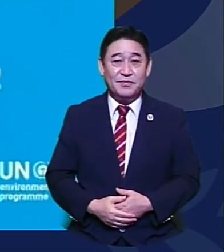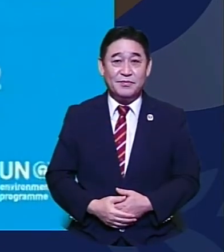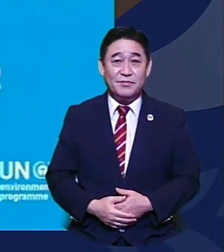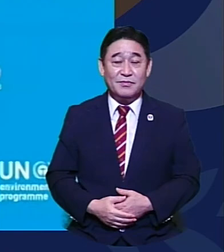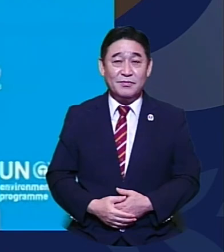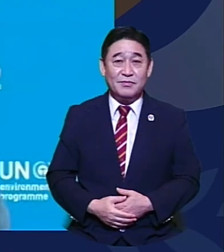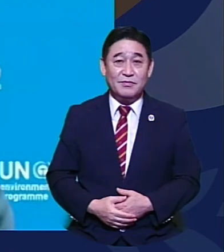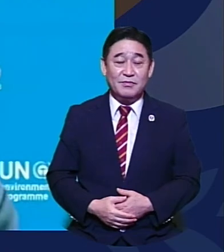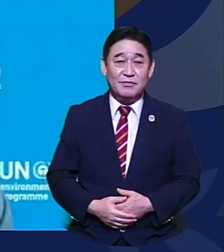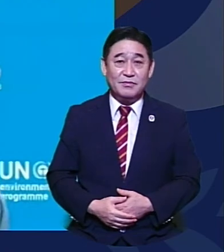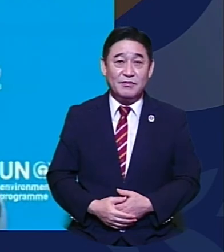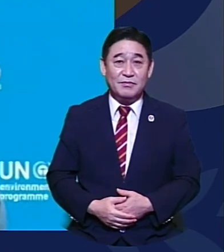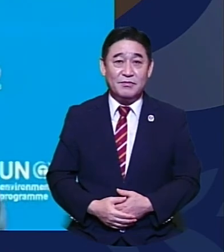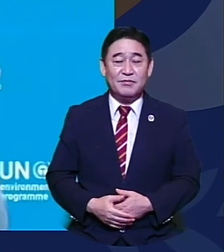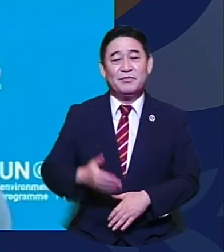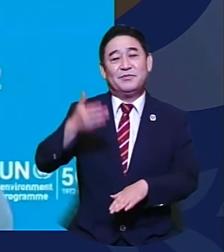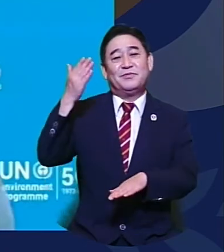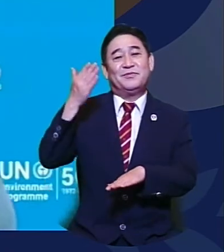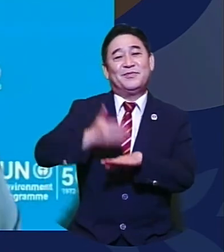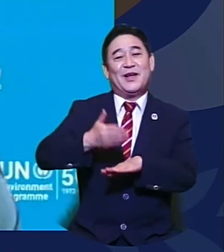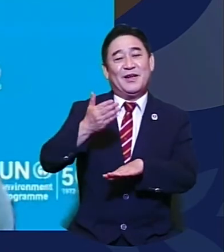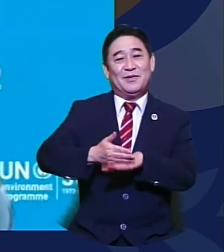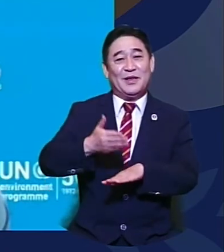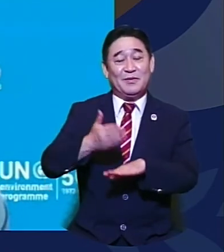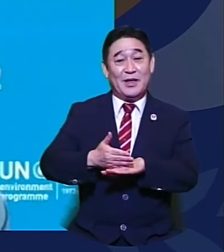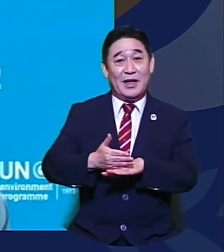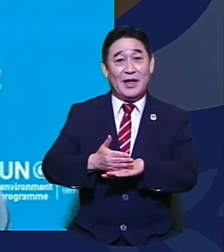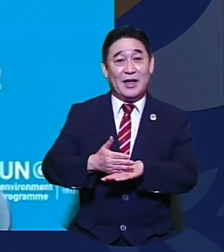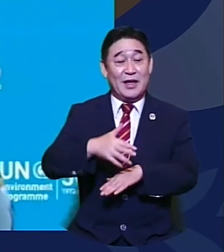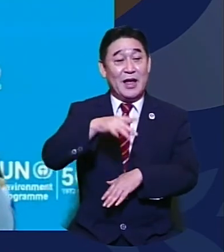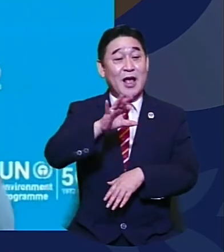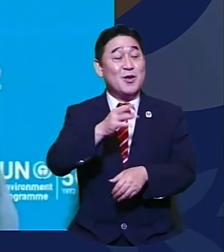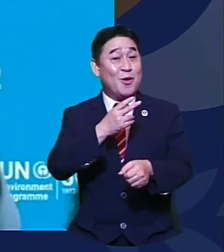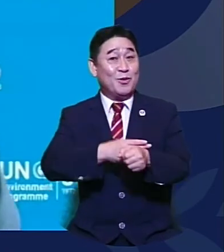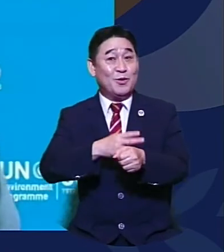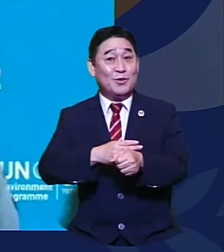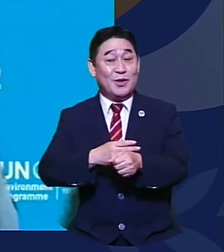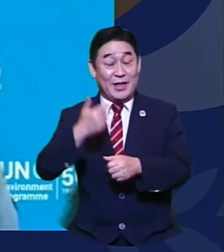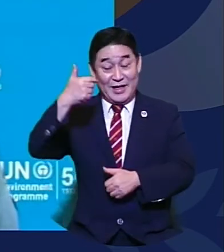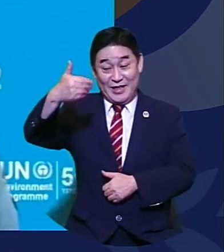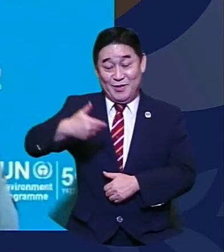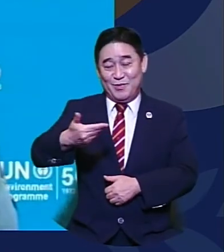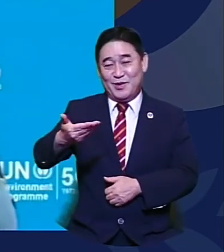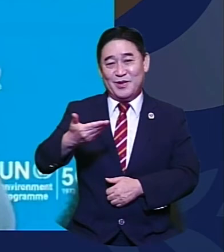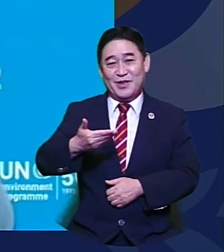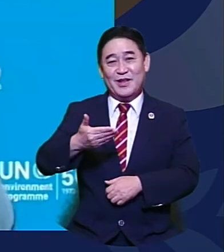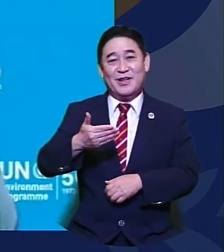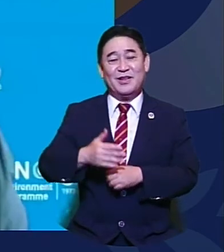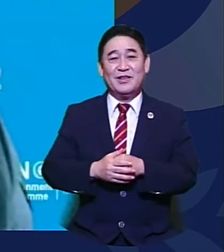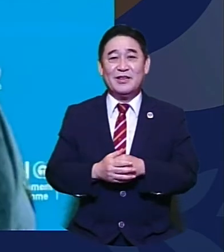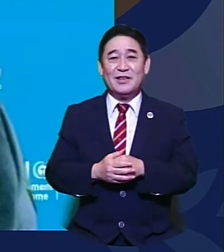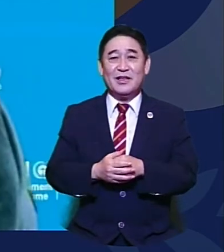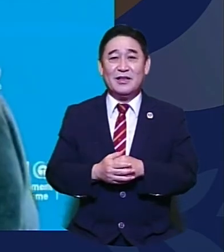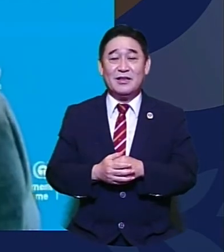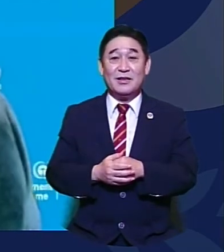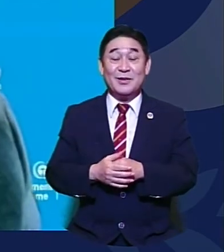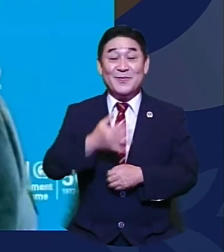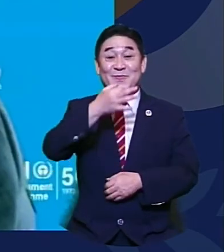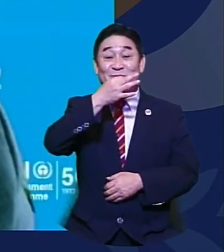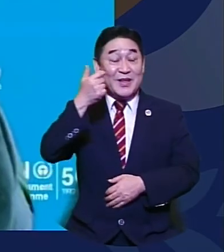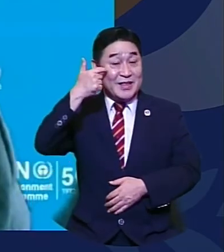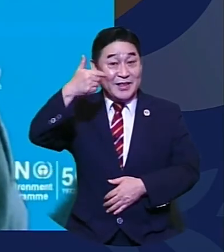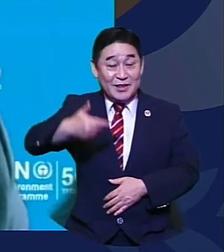Thank you for putting me on the spot, Professor Jang. It is a very interesting question. I would actually be